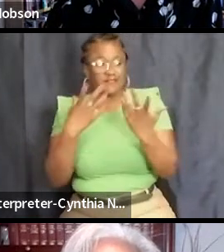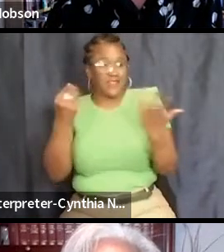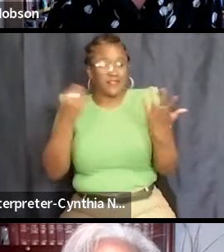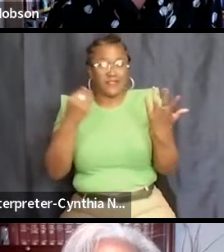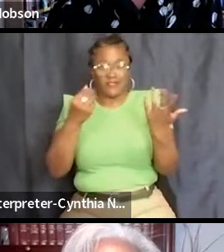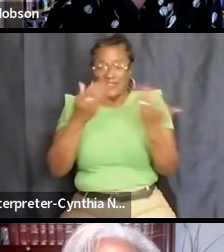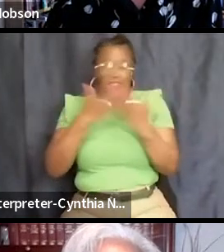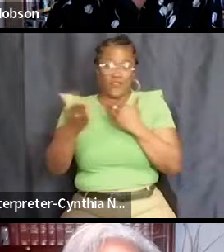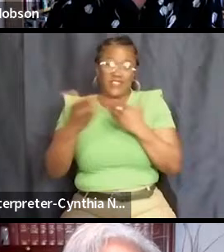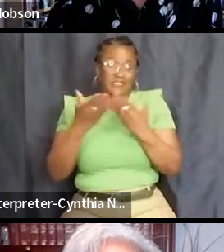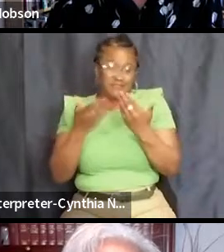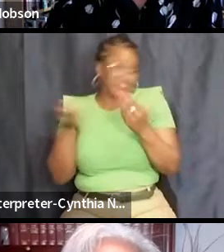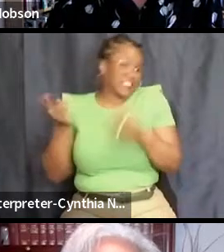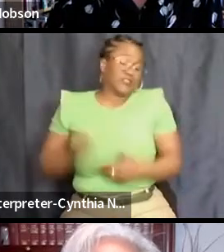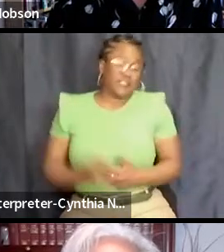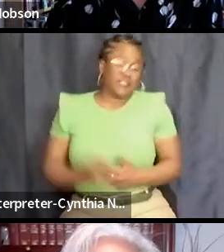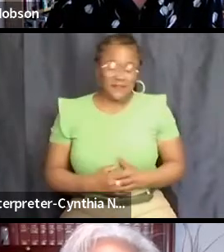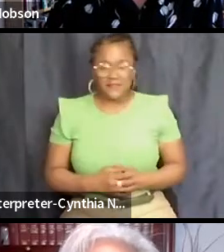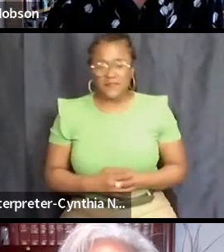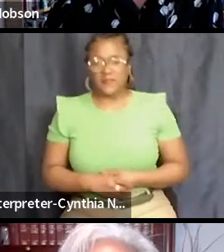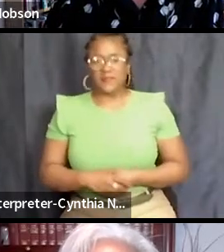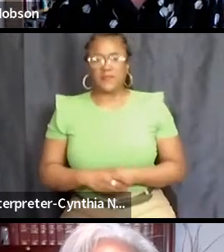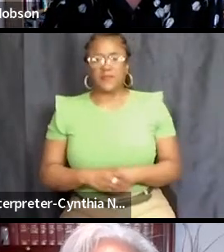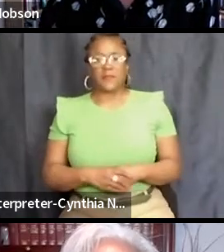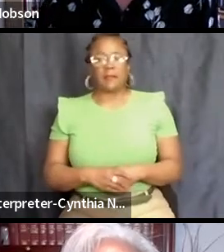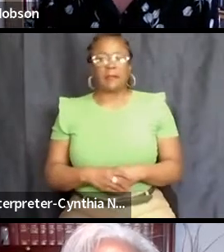the rest is history.